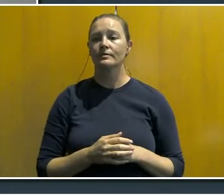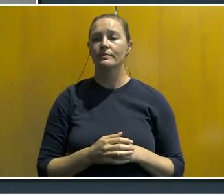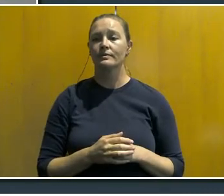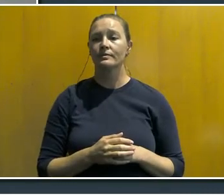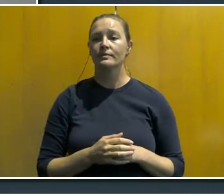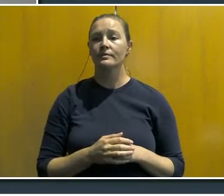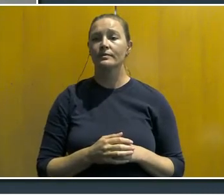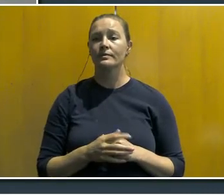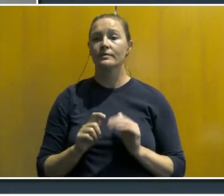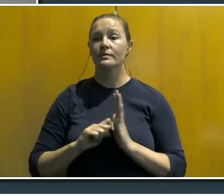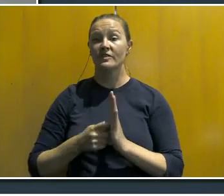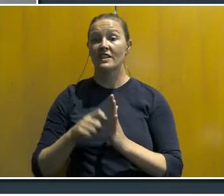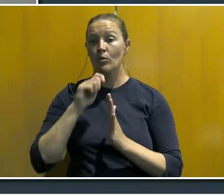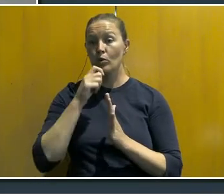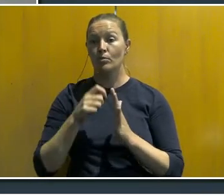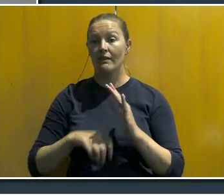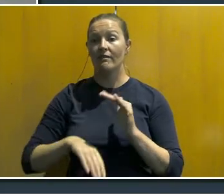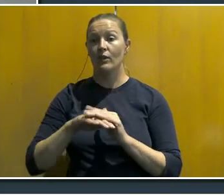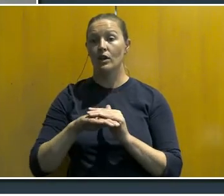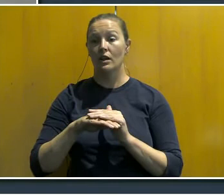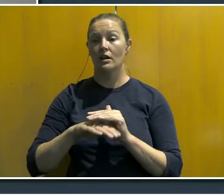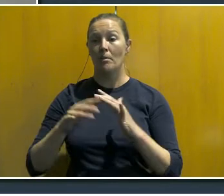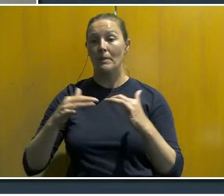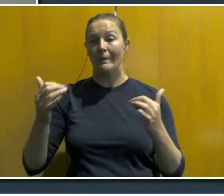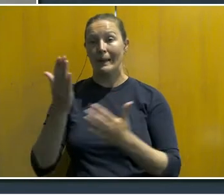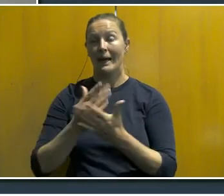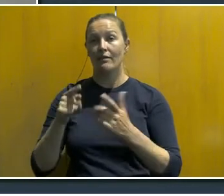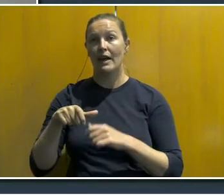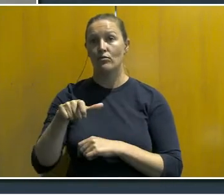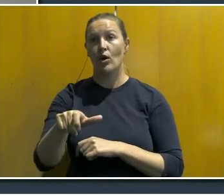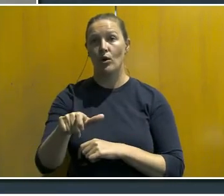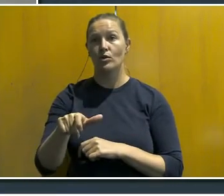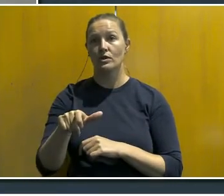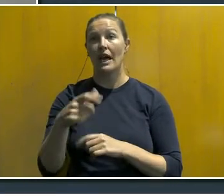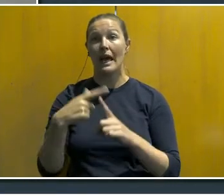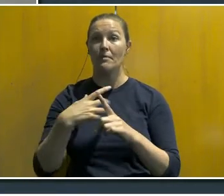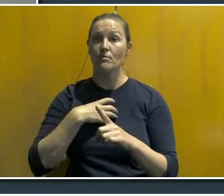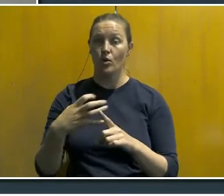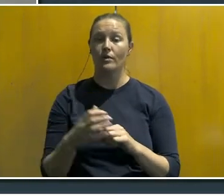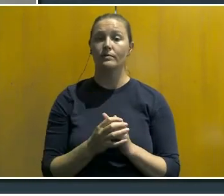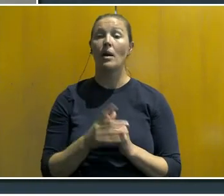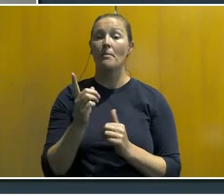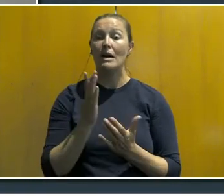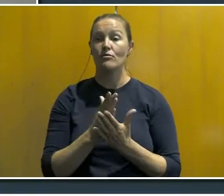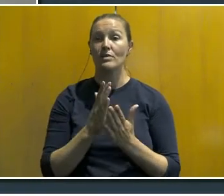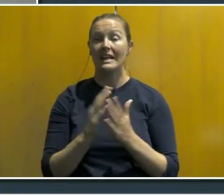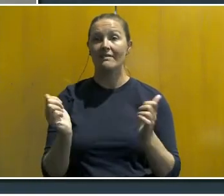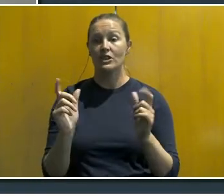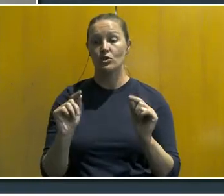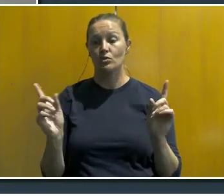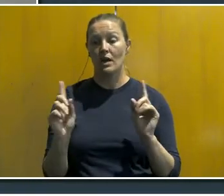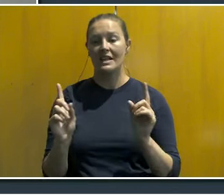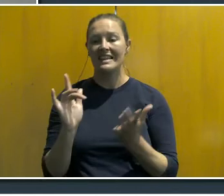to include the entire public portion and beyond. What was completed was a central portion